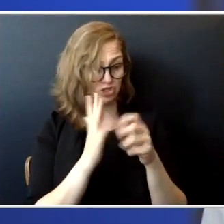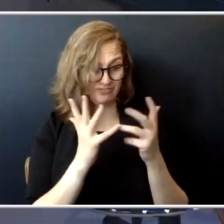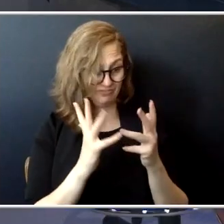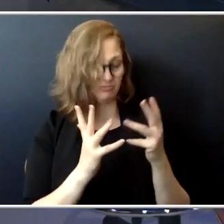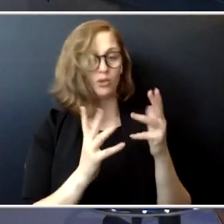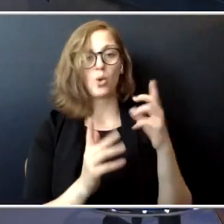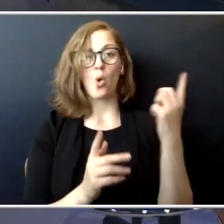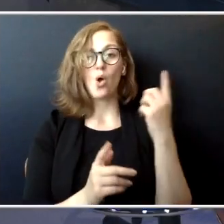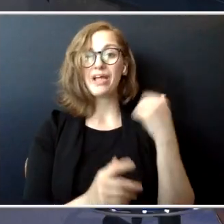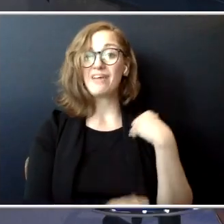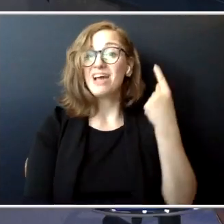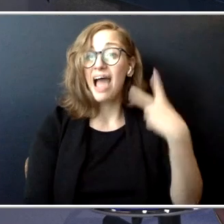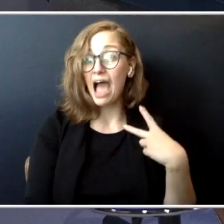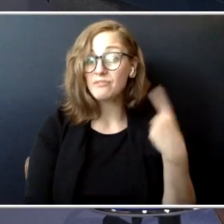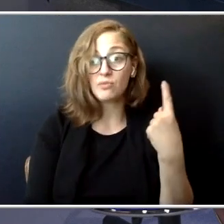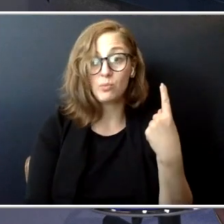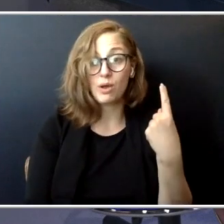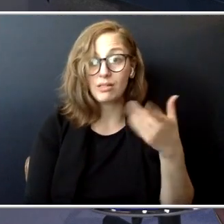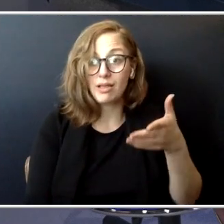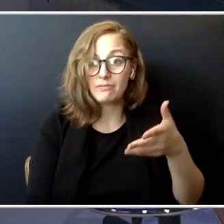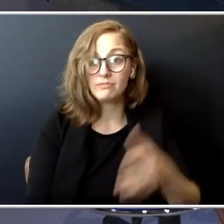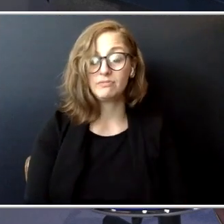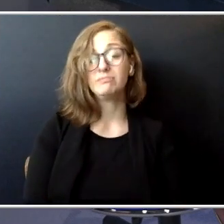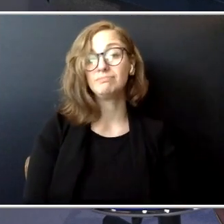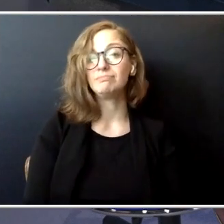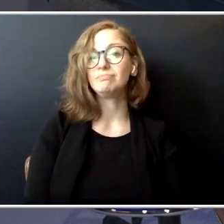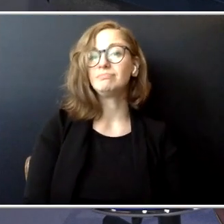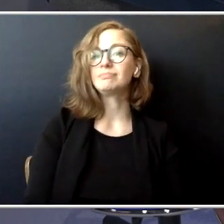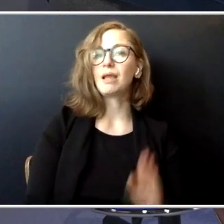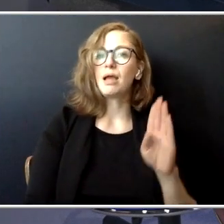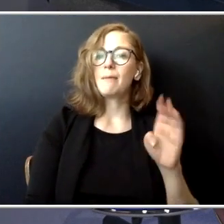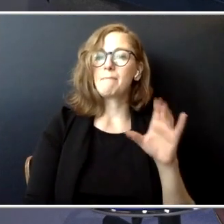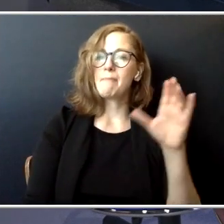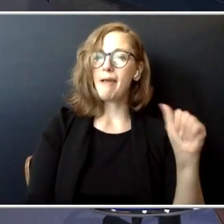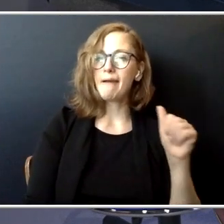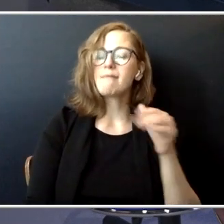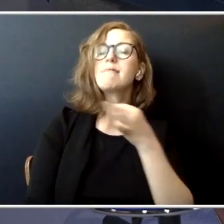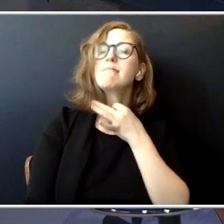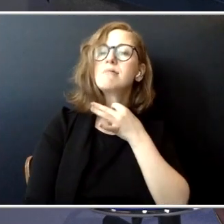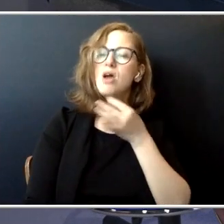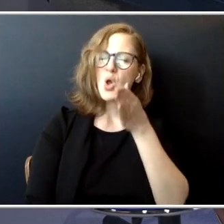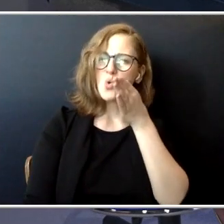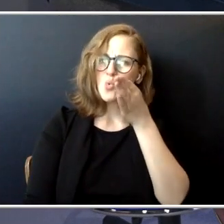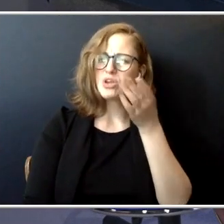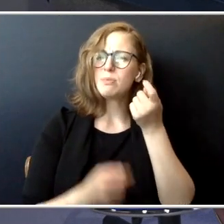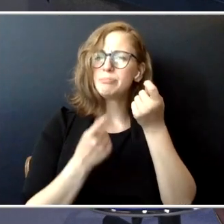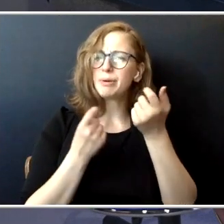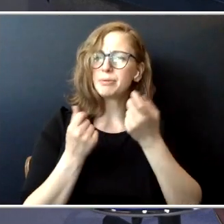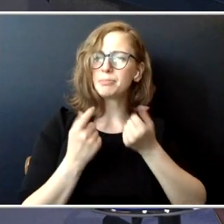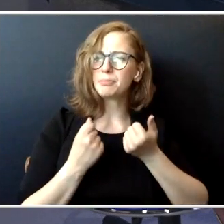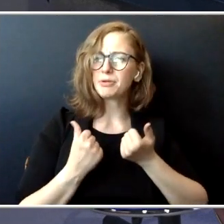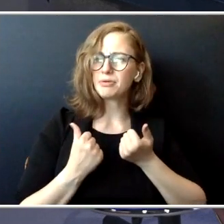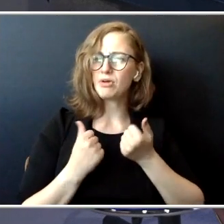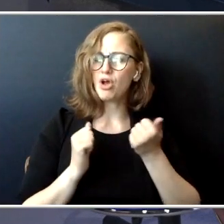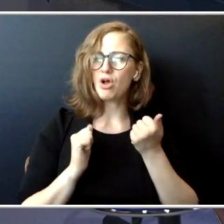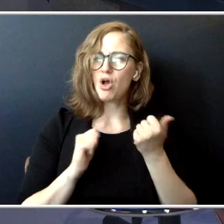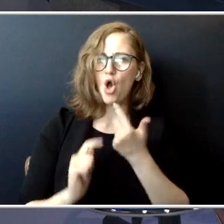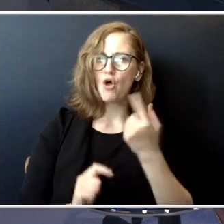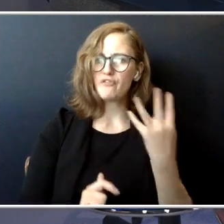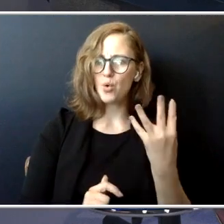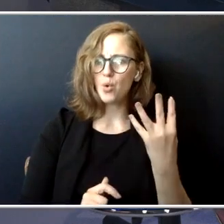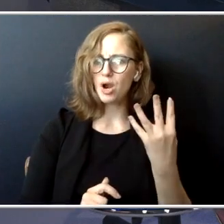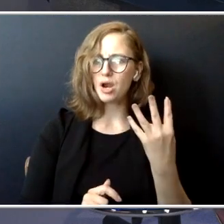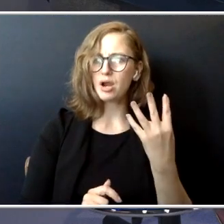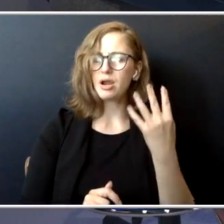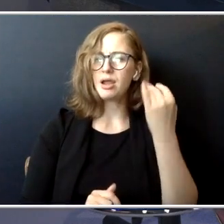that goes to Becca's question. Becca wants to know if you'd ever remove all the parathyroid glands as a preemptive measure if you sense there's going to be a